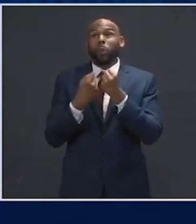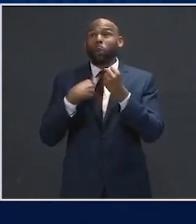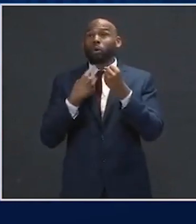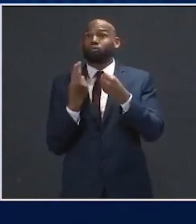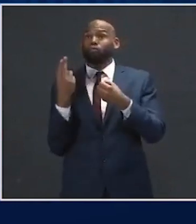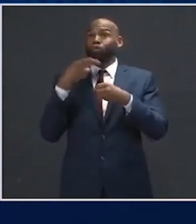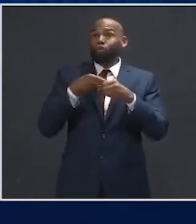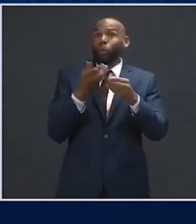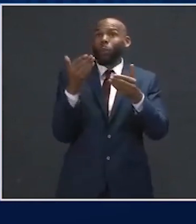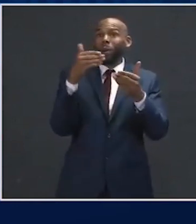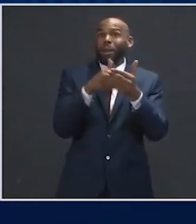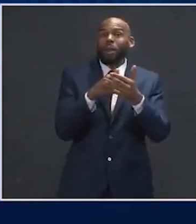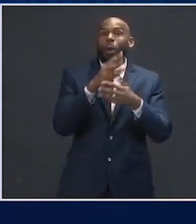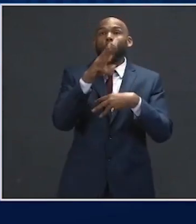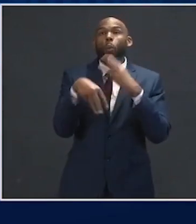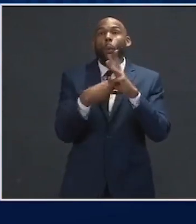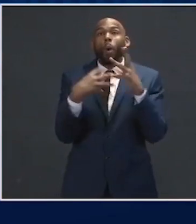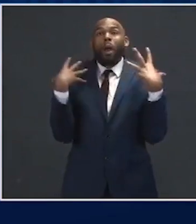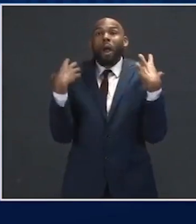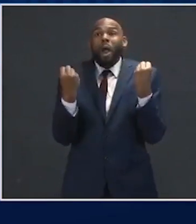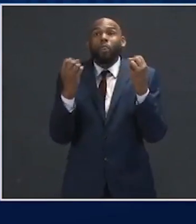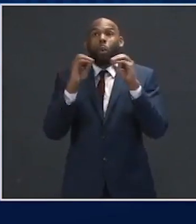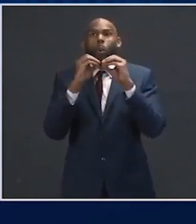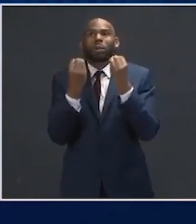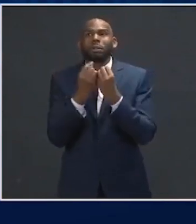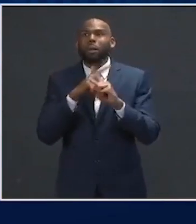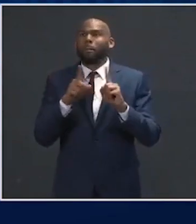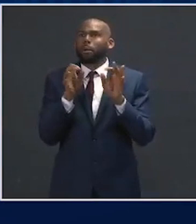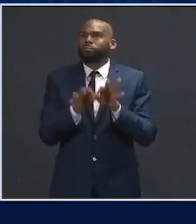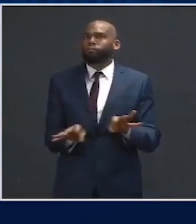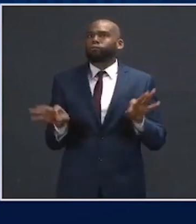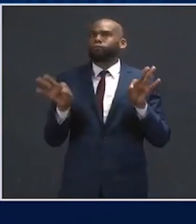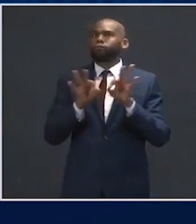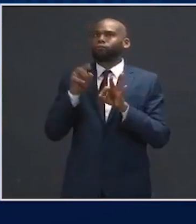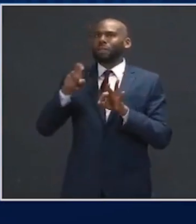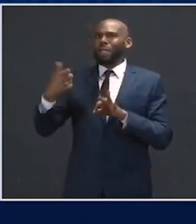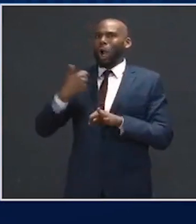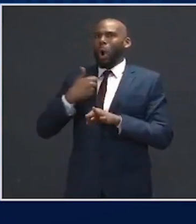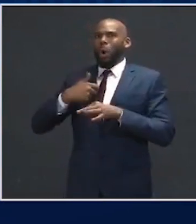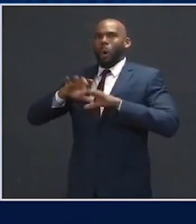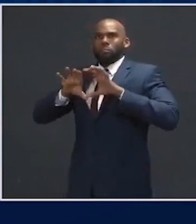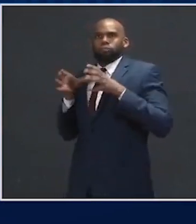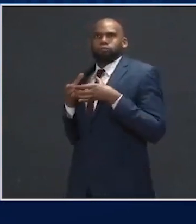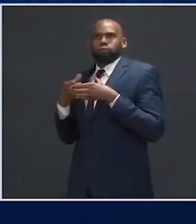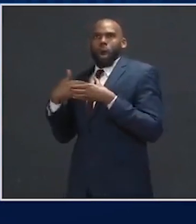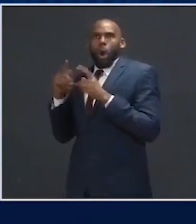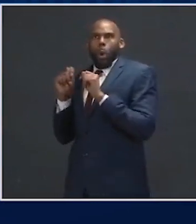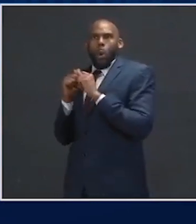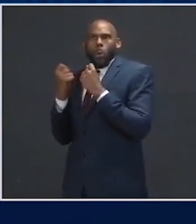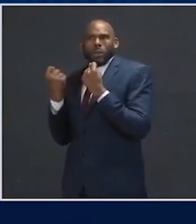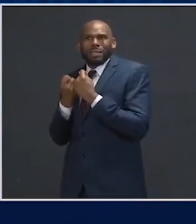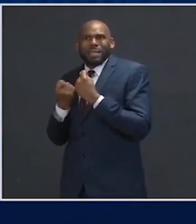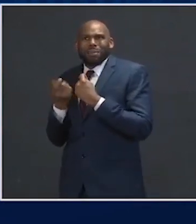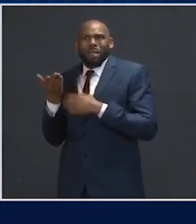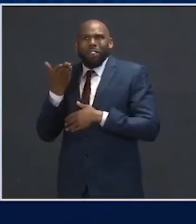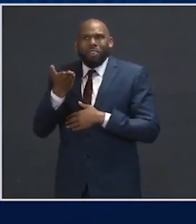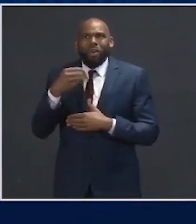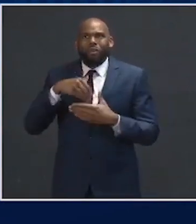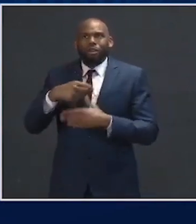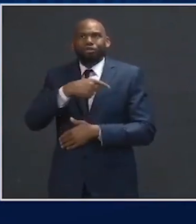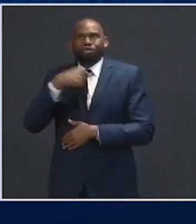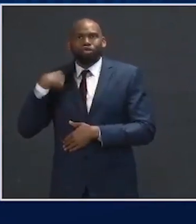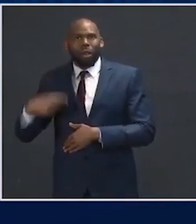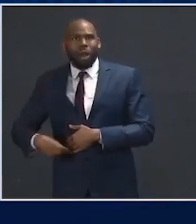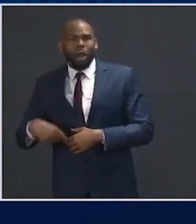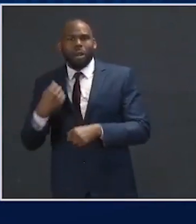but that it's imperative that we have our own team of experts on the ground in our embassy in Beijing and otherwise to make sure we have